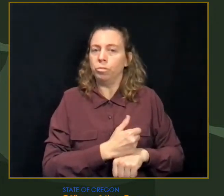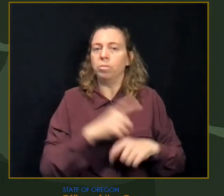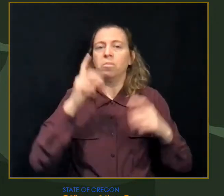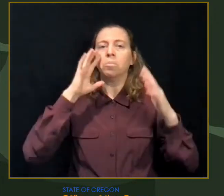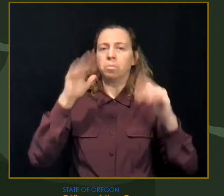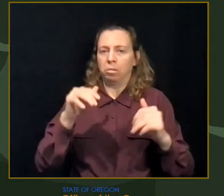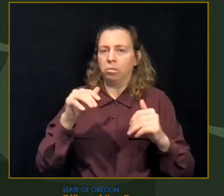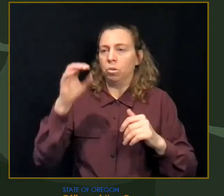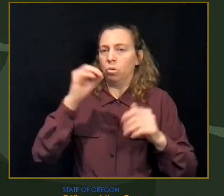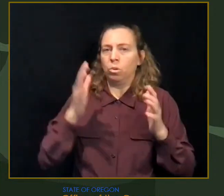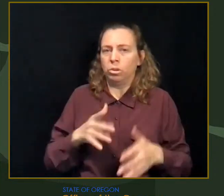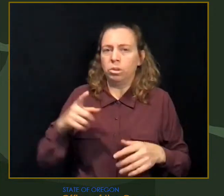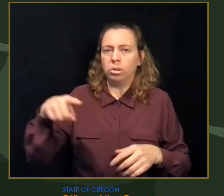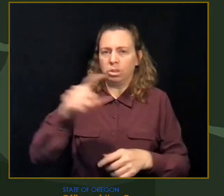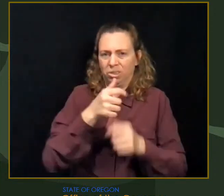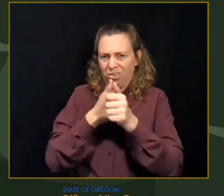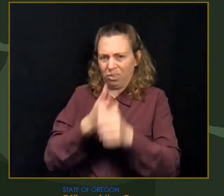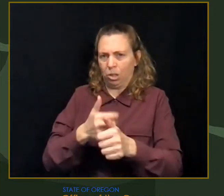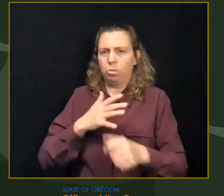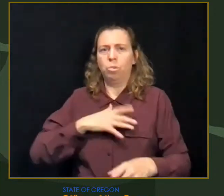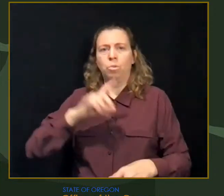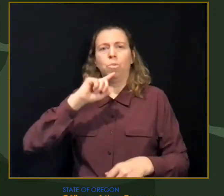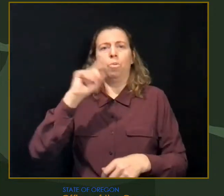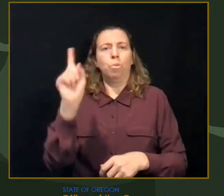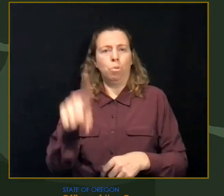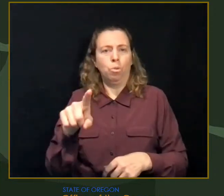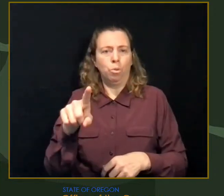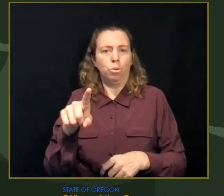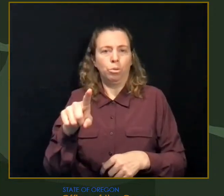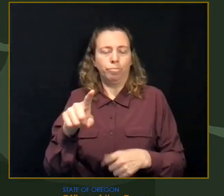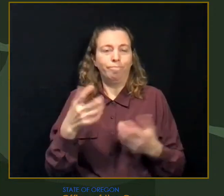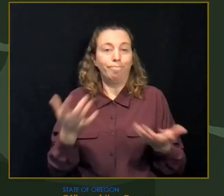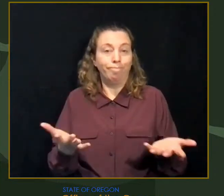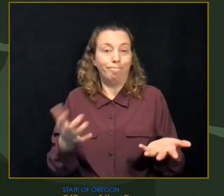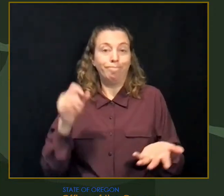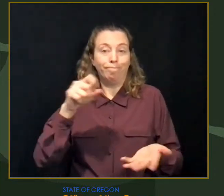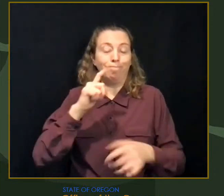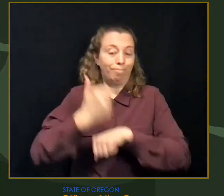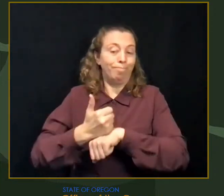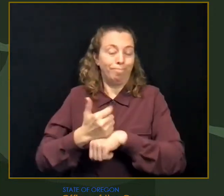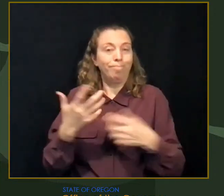Thanks, Gary. We'll go next to Amy Green with the Oregonian. Go ahead, Amy.